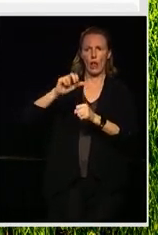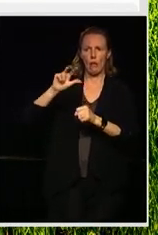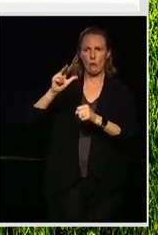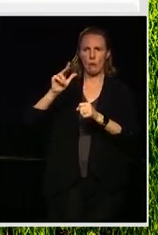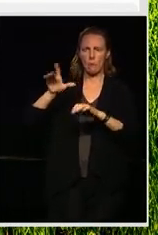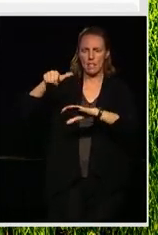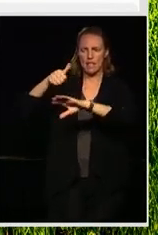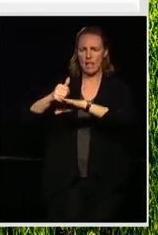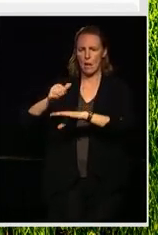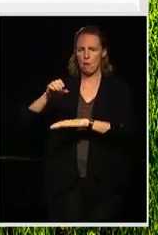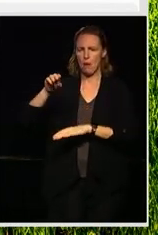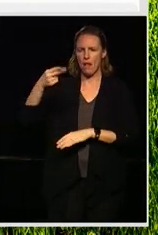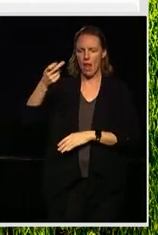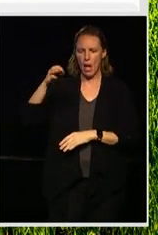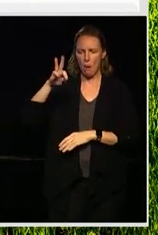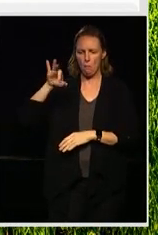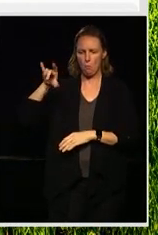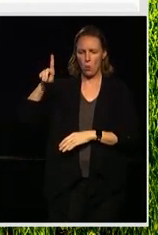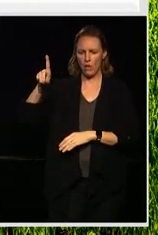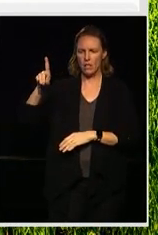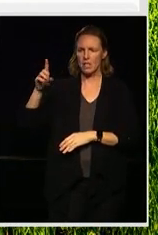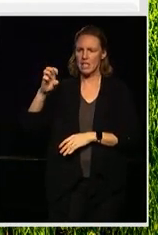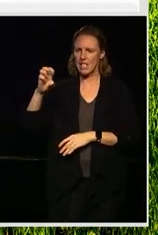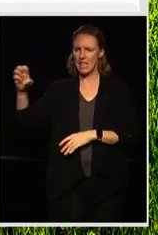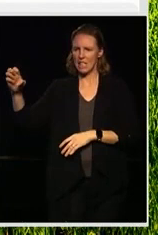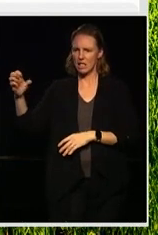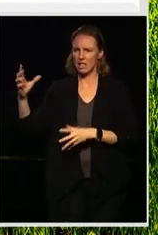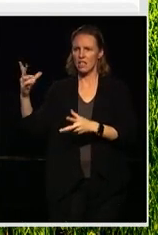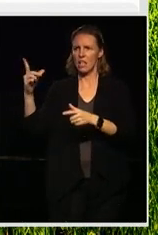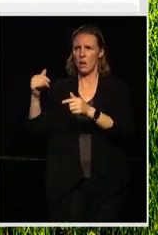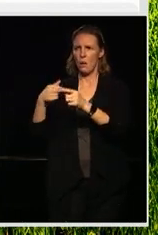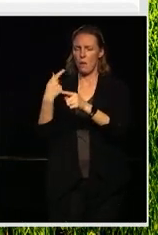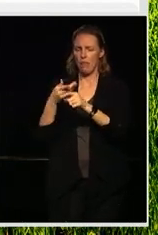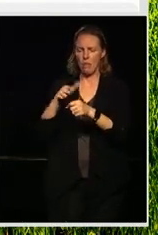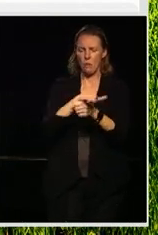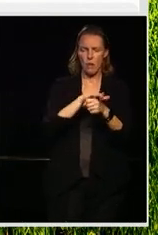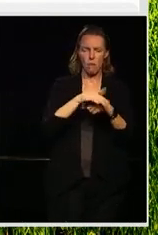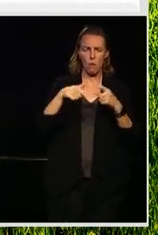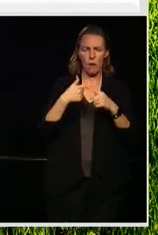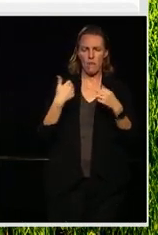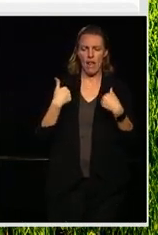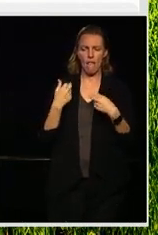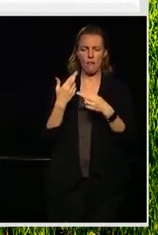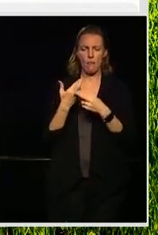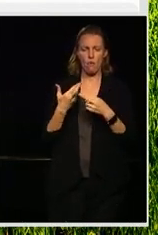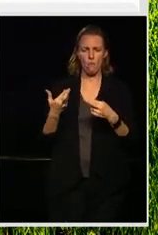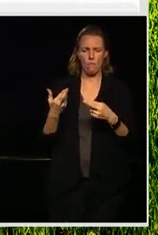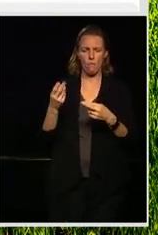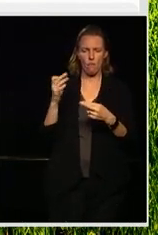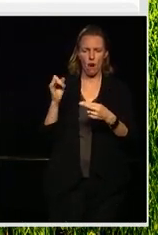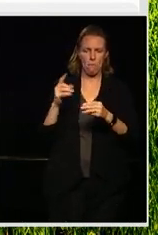East in the region once the raw material is secured, once the